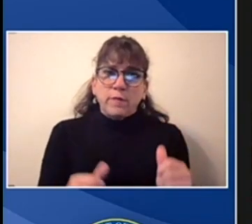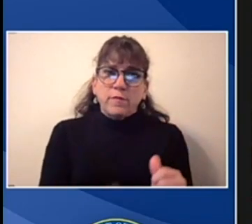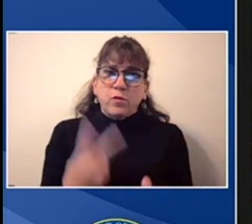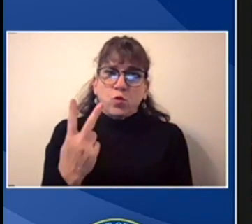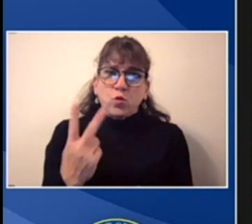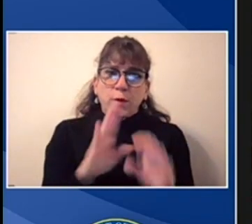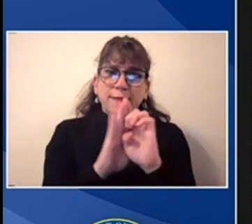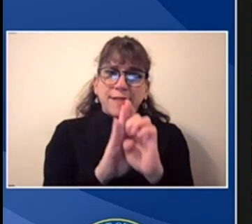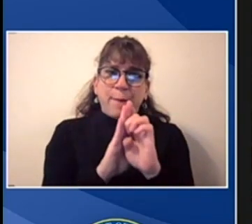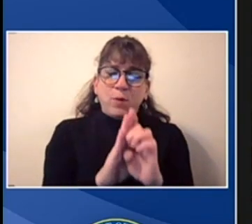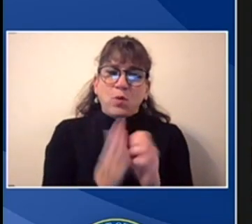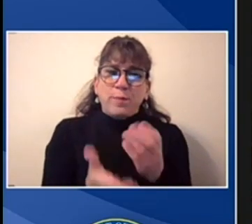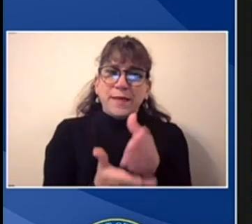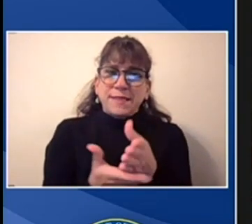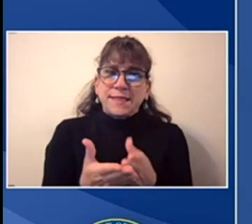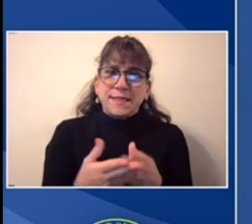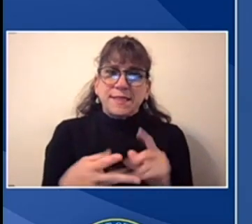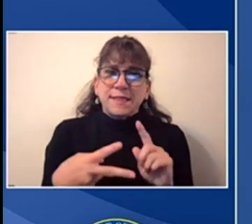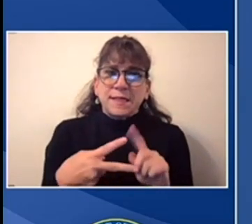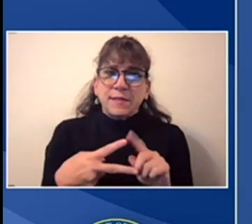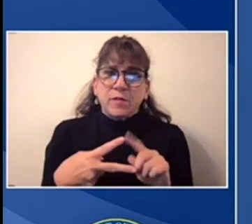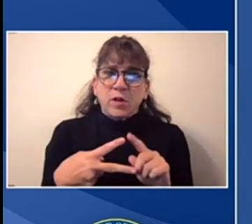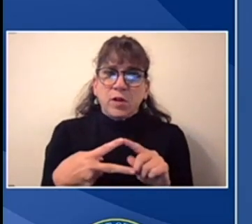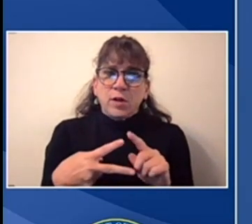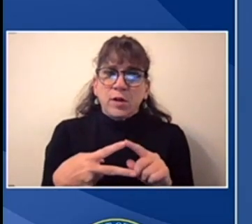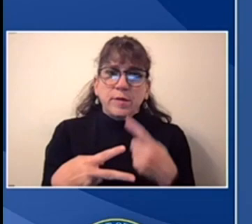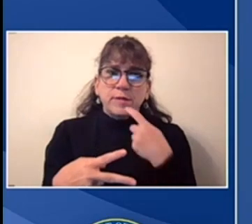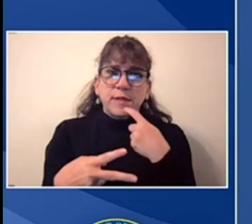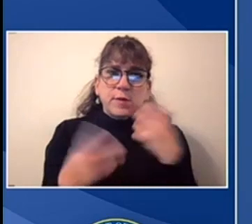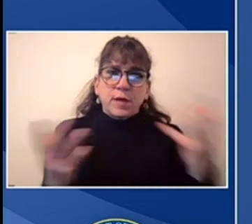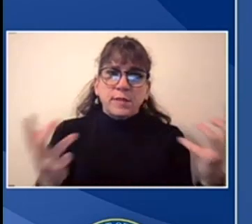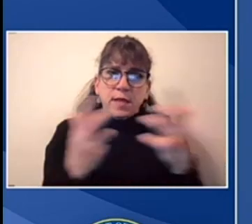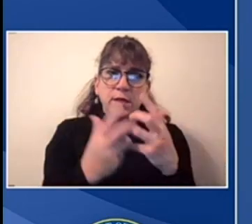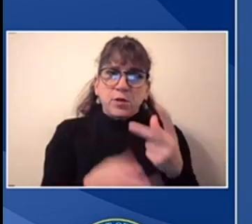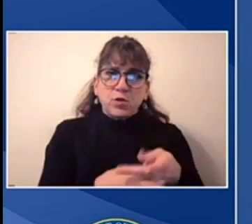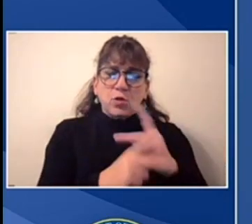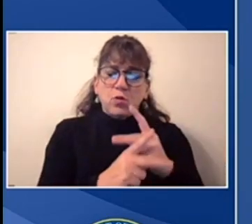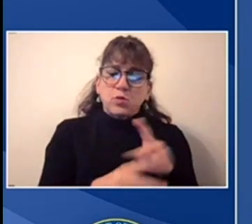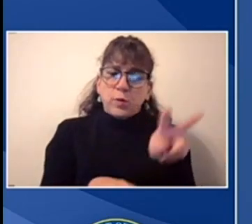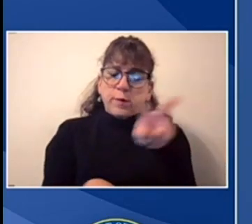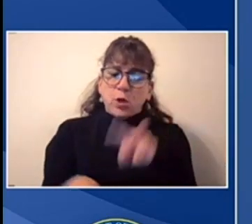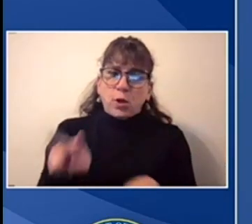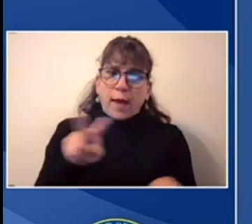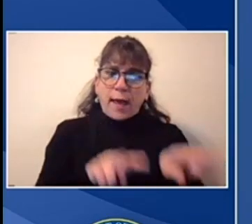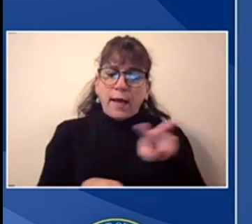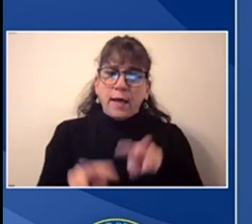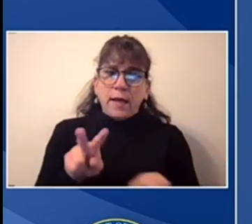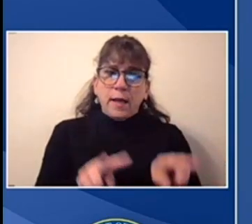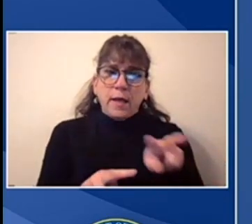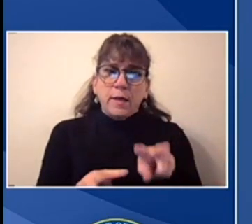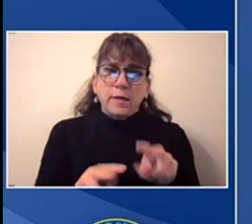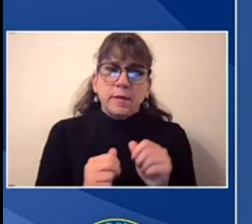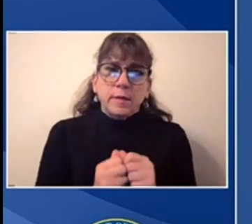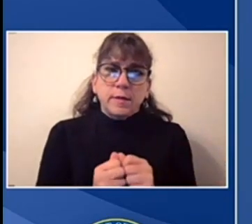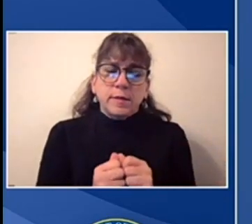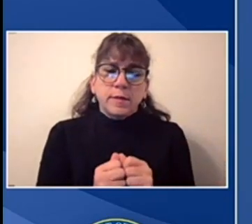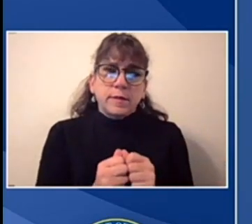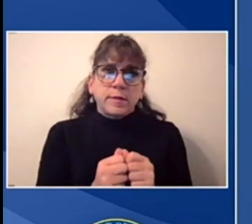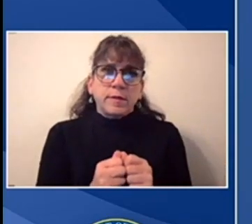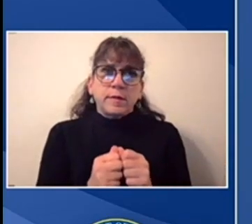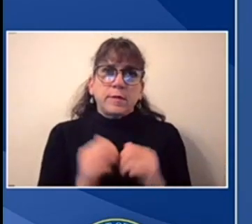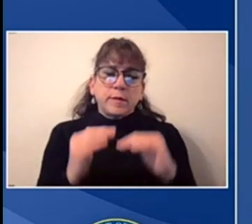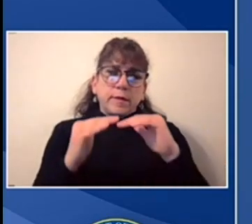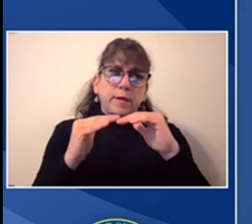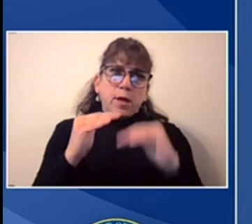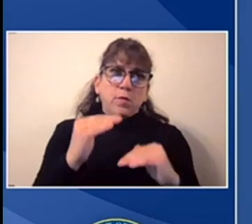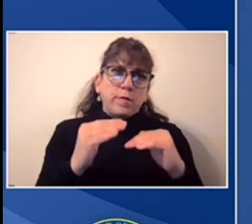example pieces. So first, what we're saying with consolidation loans is we would look at the balance of the underlying loans rather than looking